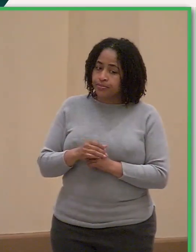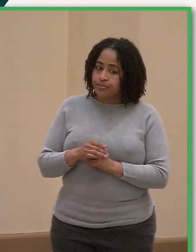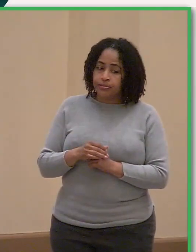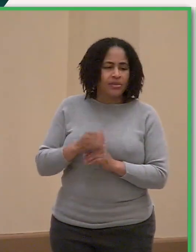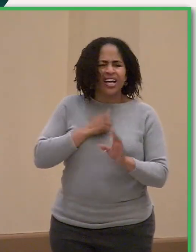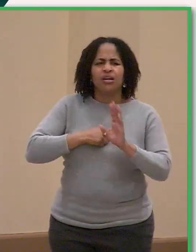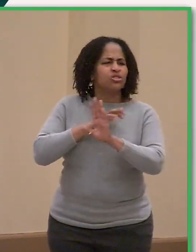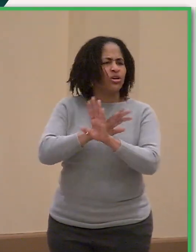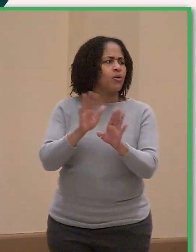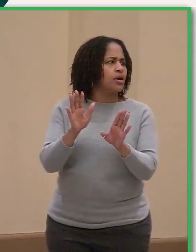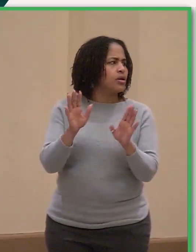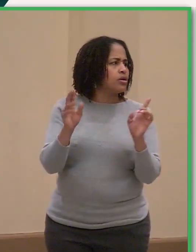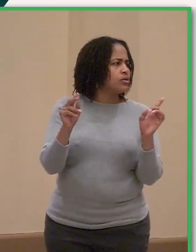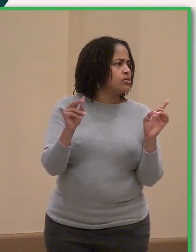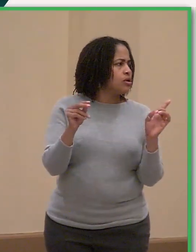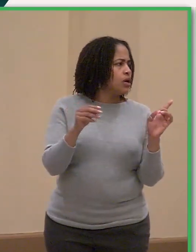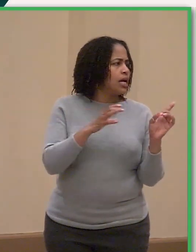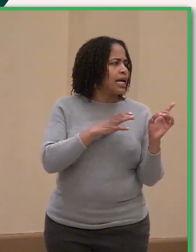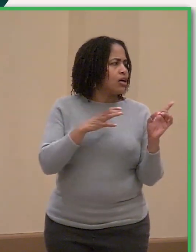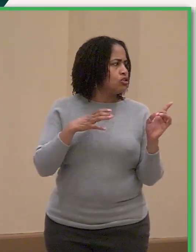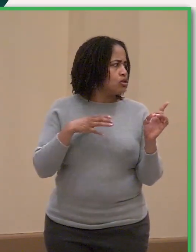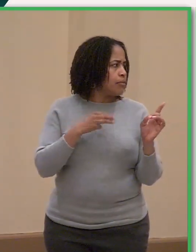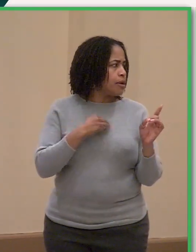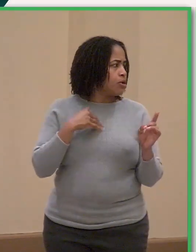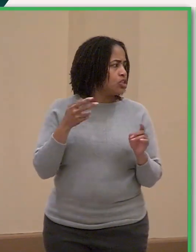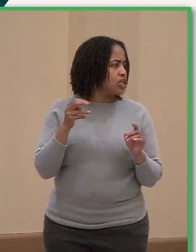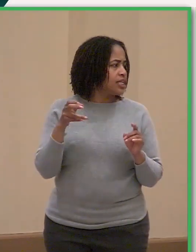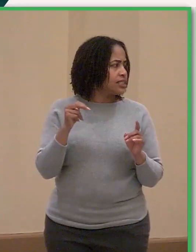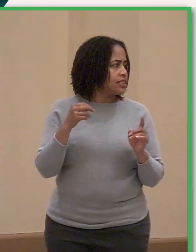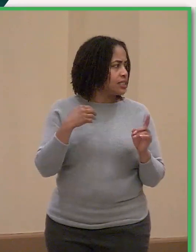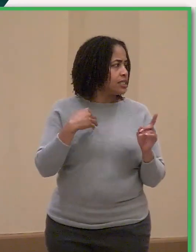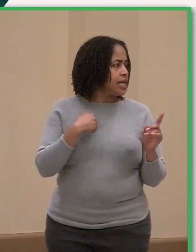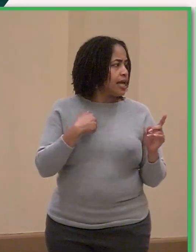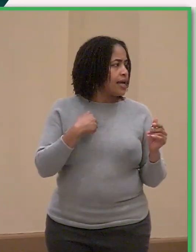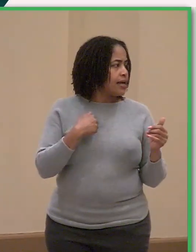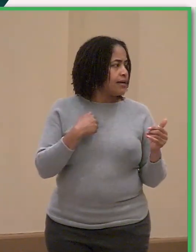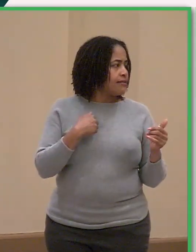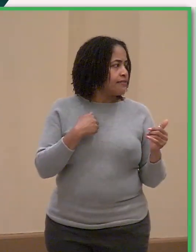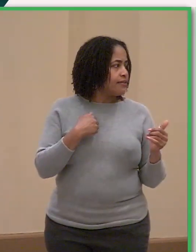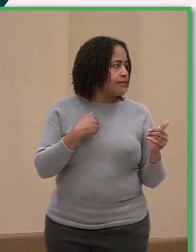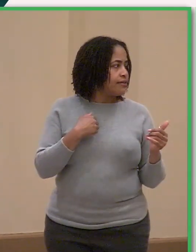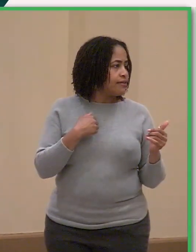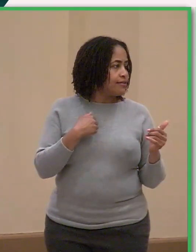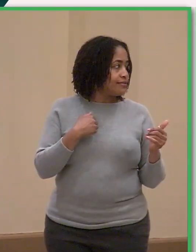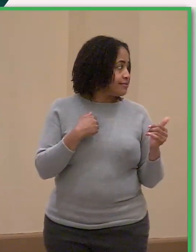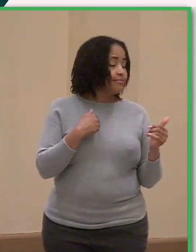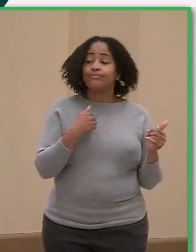I'm sorry, if the clerk would know, Councilmember Johnson has joined us as well. Sorry.